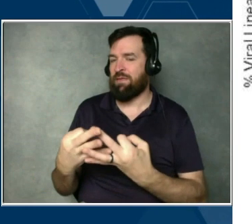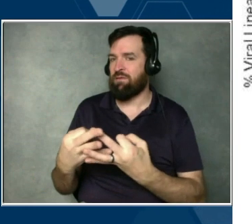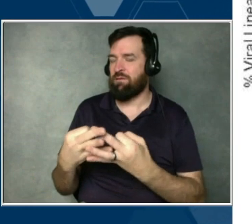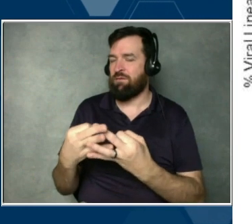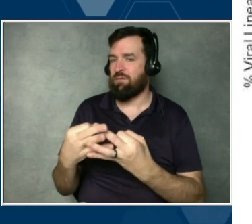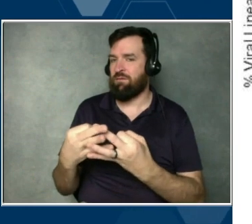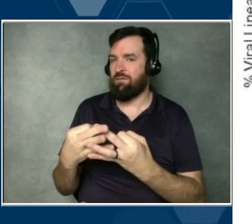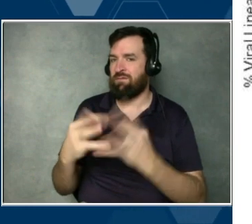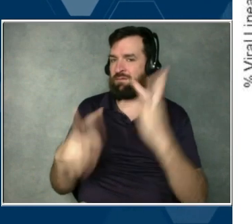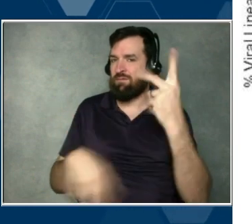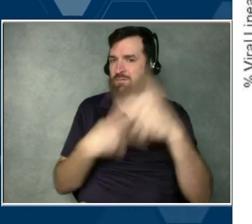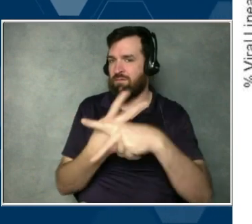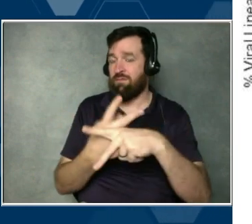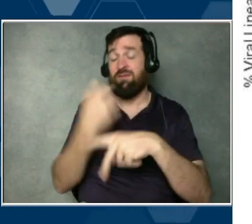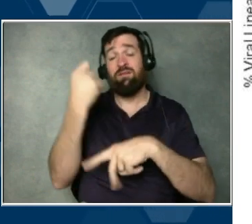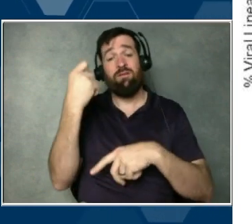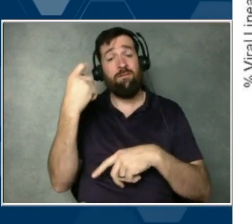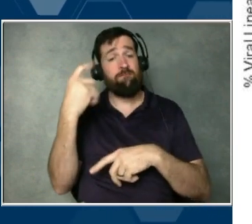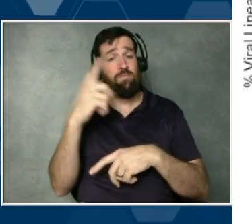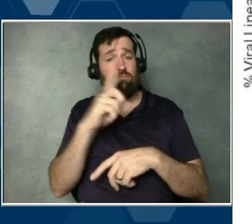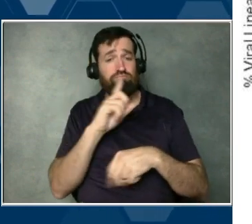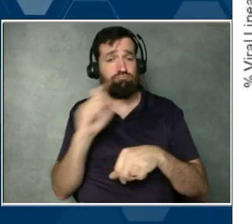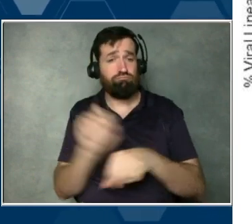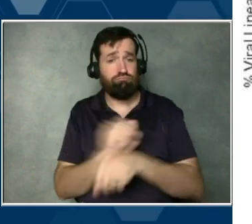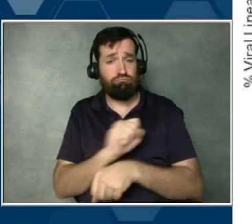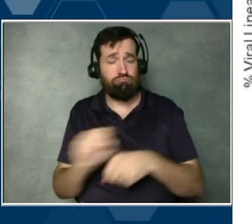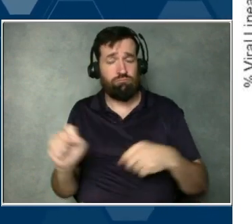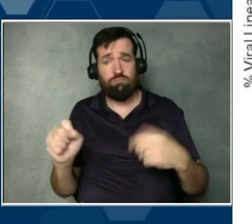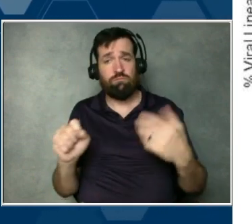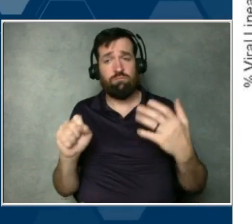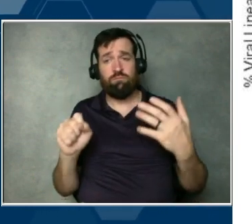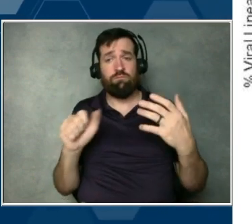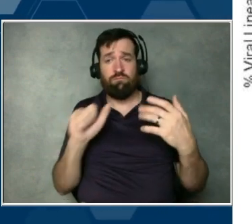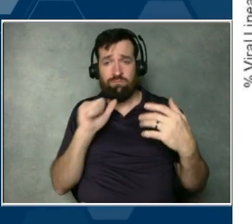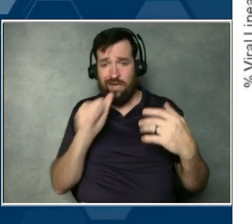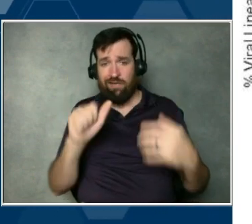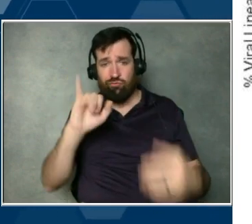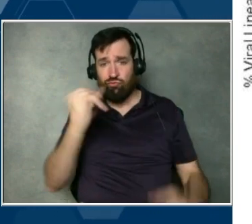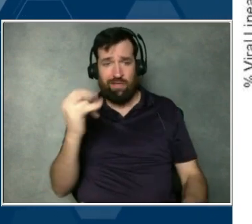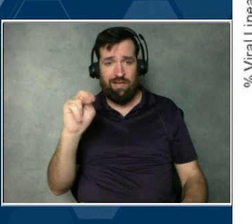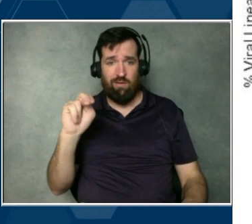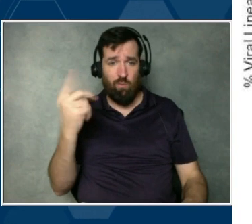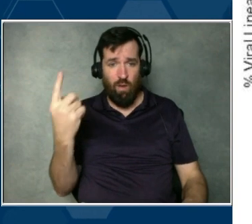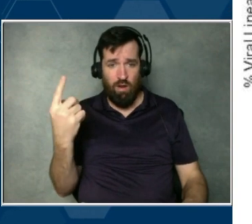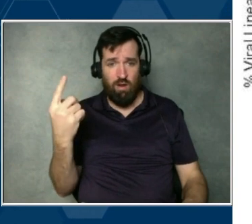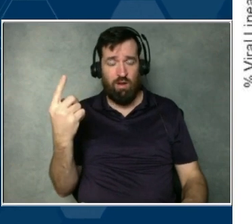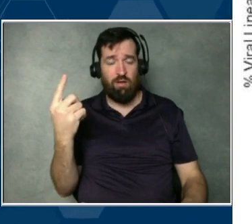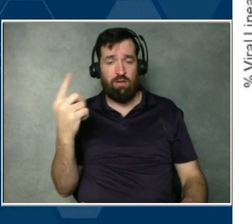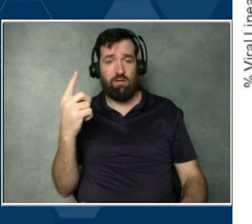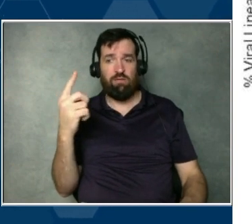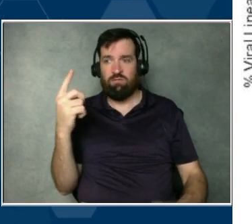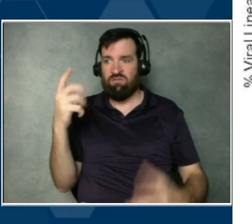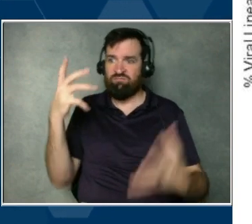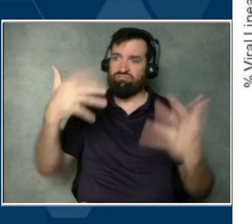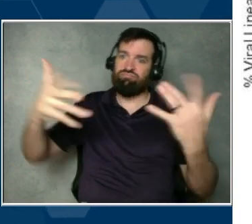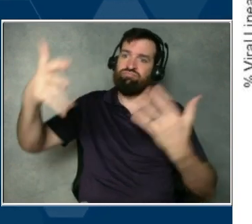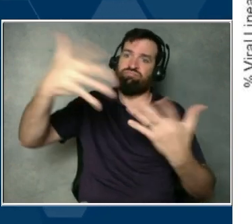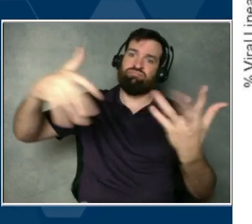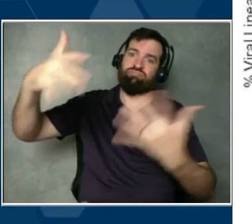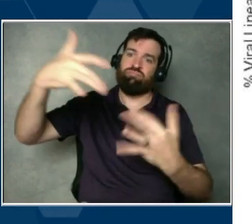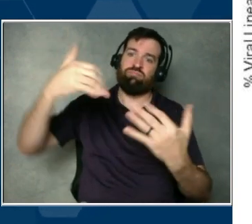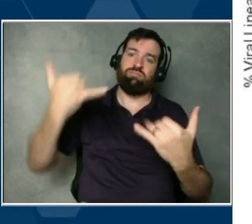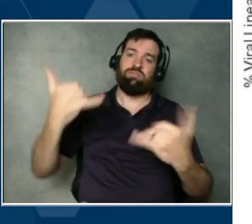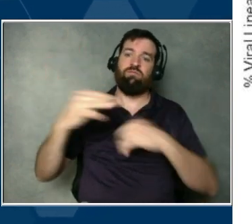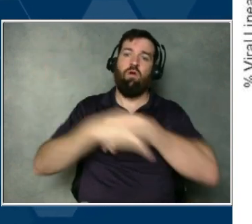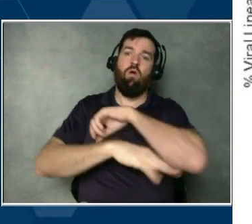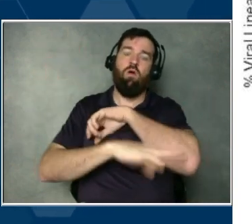So even though almost certainly it will not be JN1 that's circulating this fall. It will